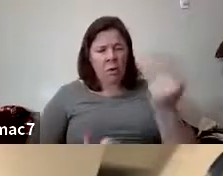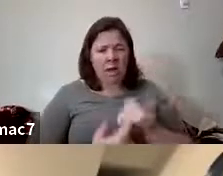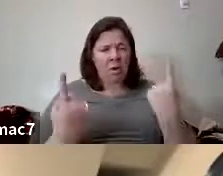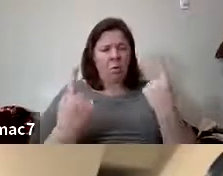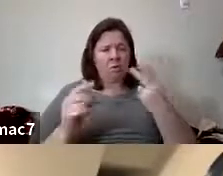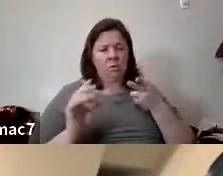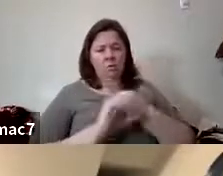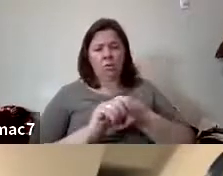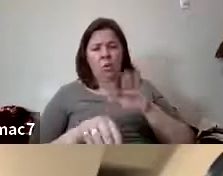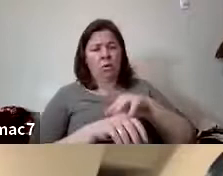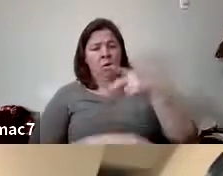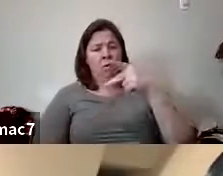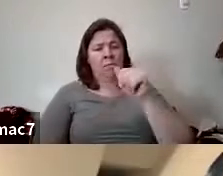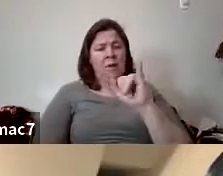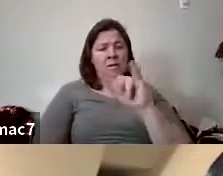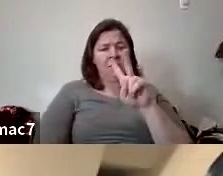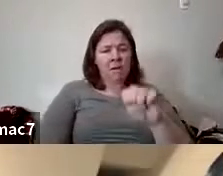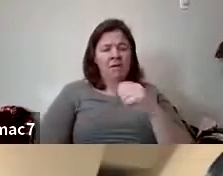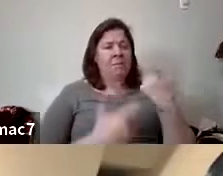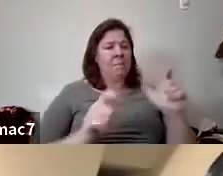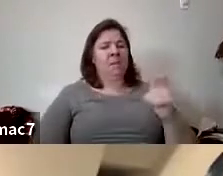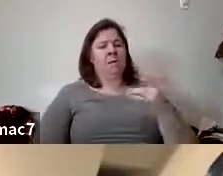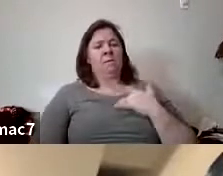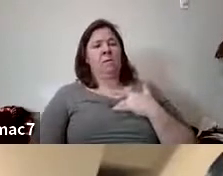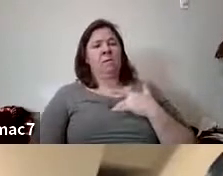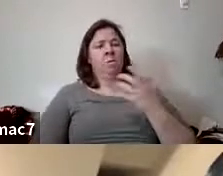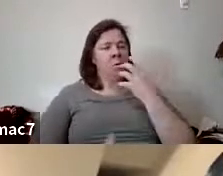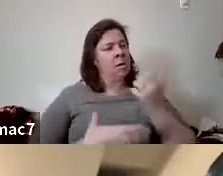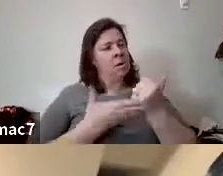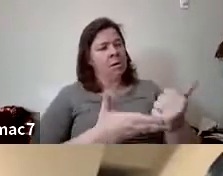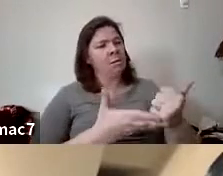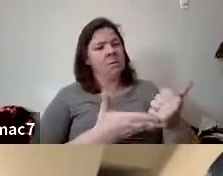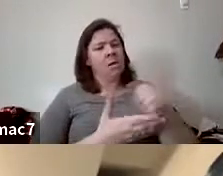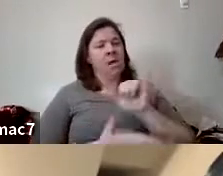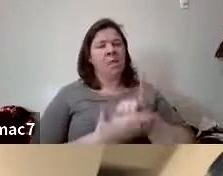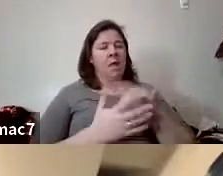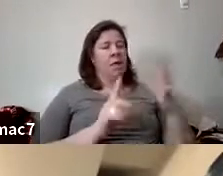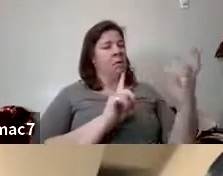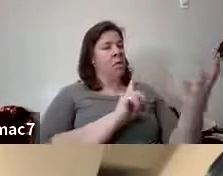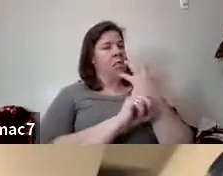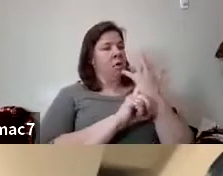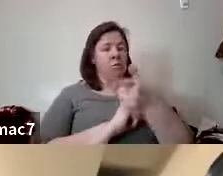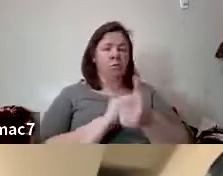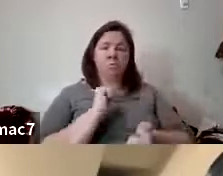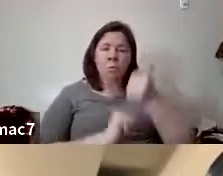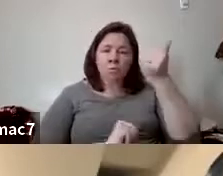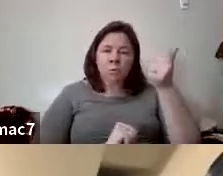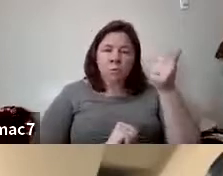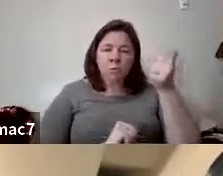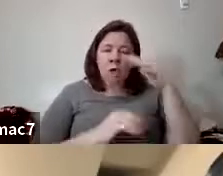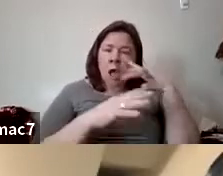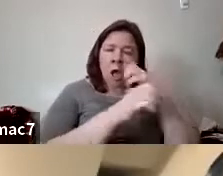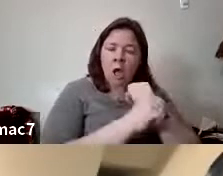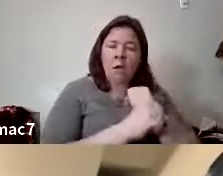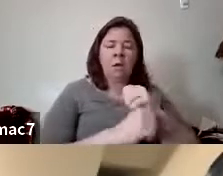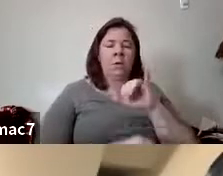joined ONPASSIVE, you have a big heart. You want to help. And I know that's what attracted you the most. It wasn't so much what it can do